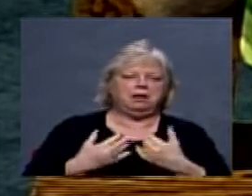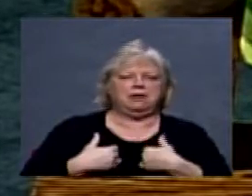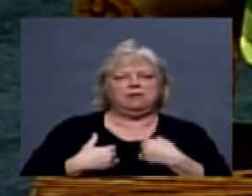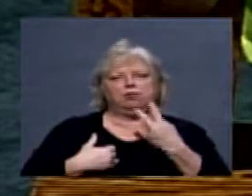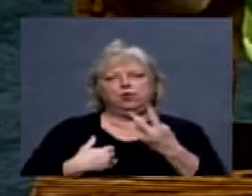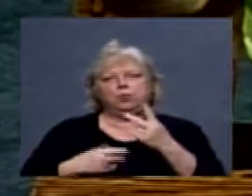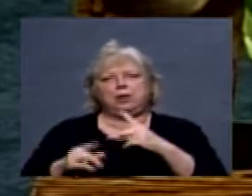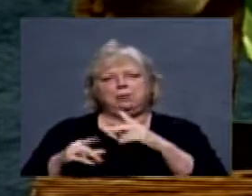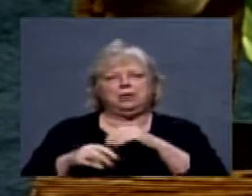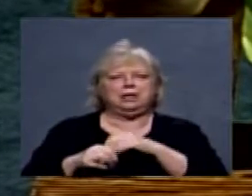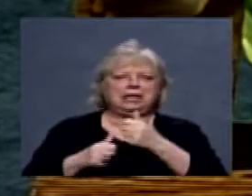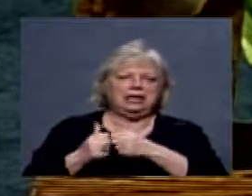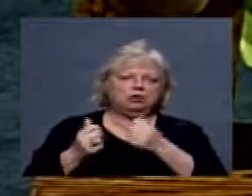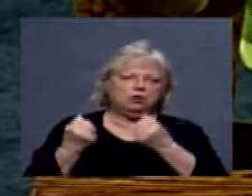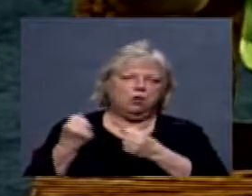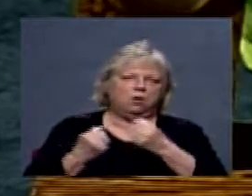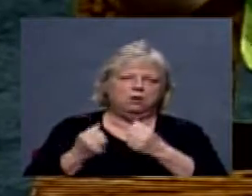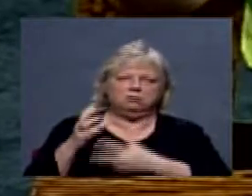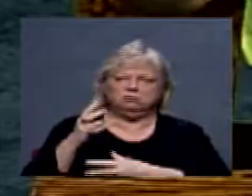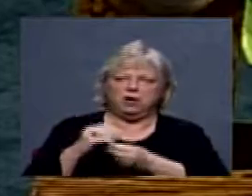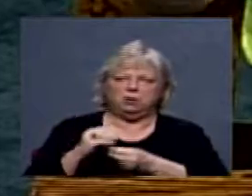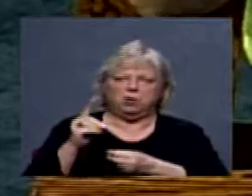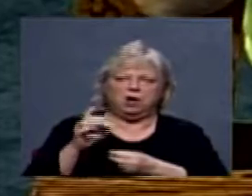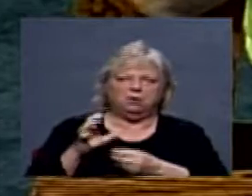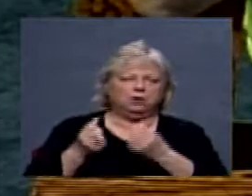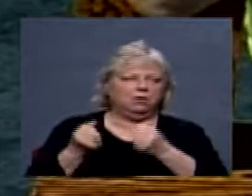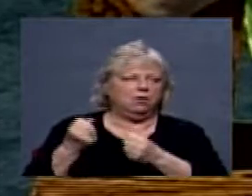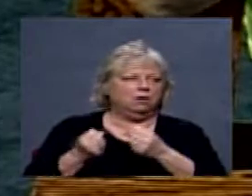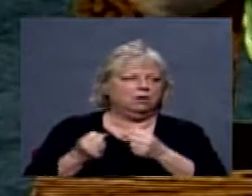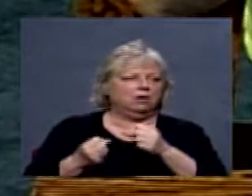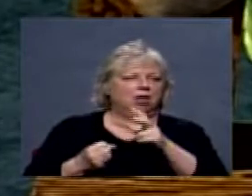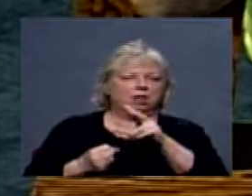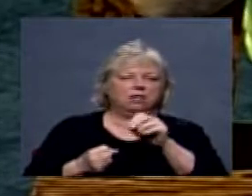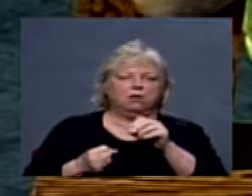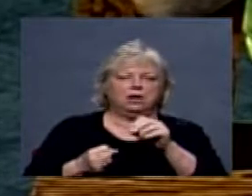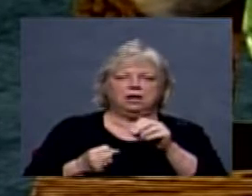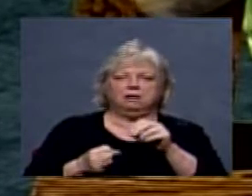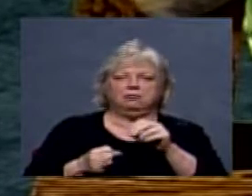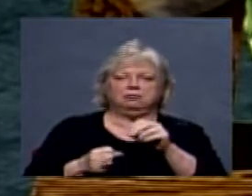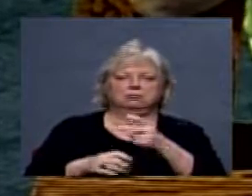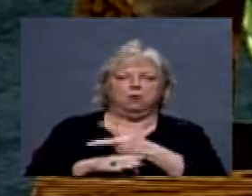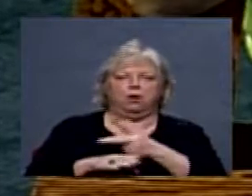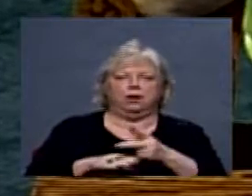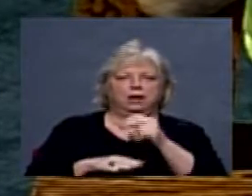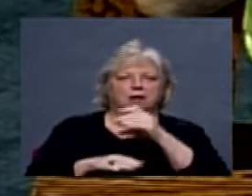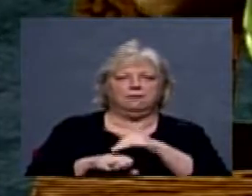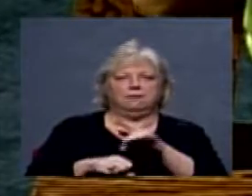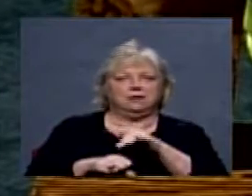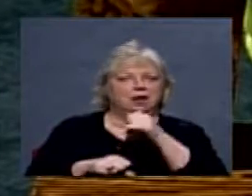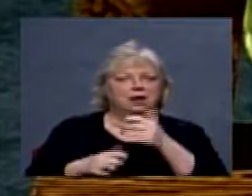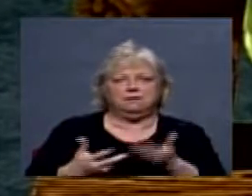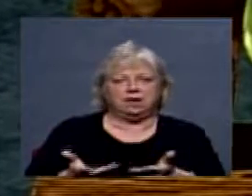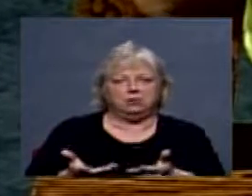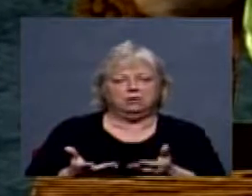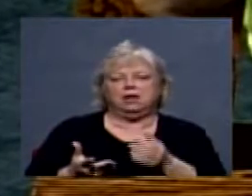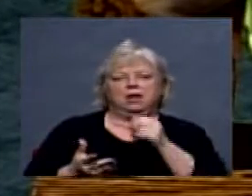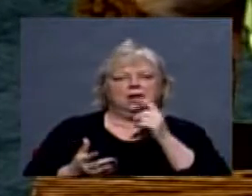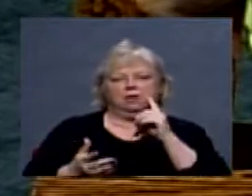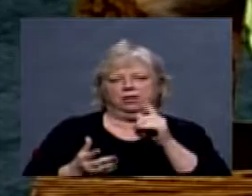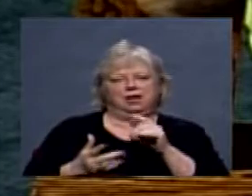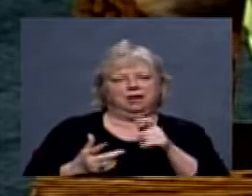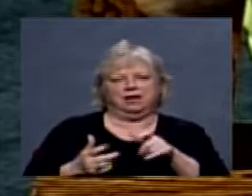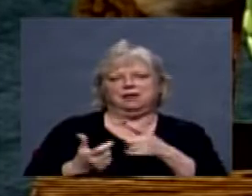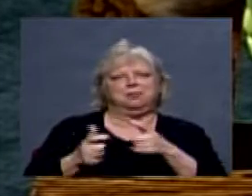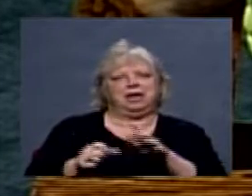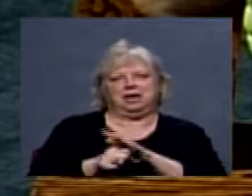car. That's still 100 cars. There's 30-something parking spots not available. I don't believe the facility is really big enough for that type of an